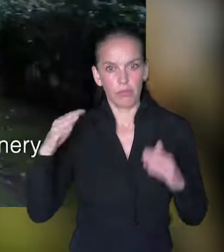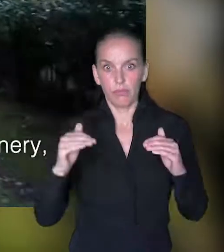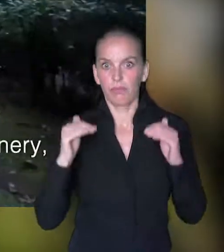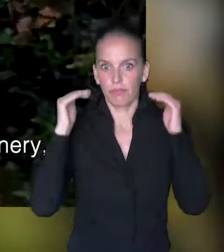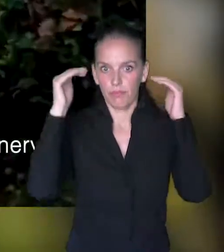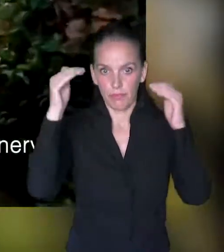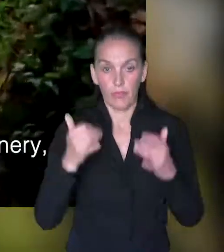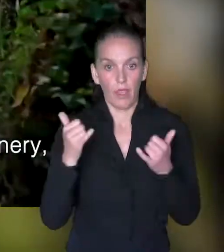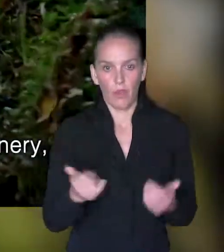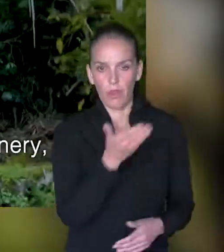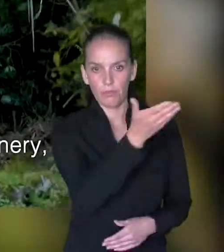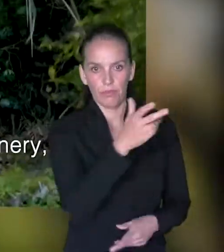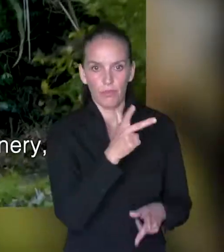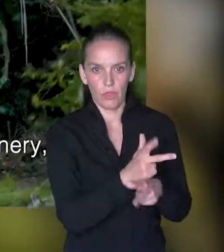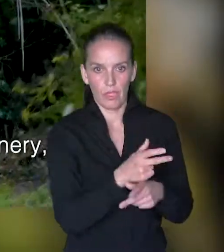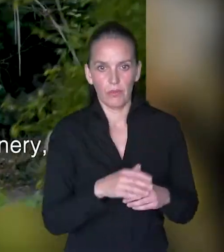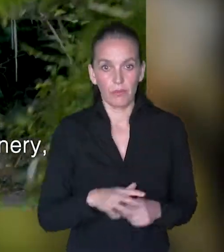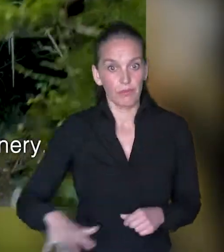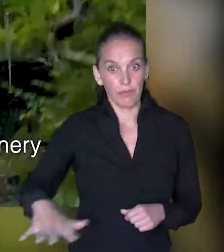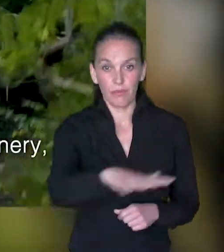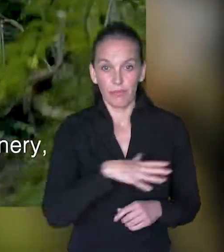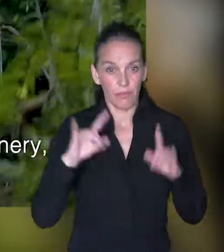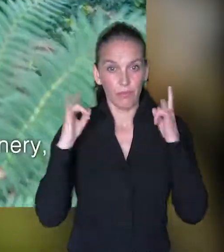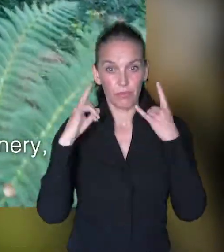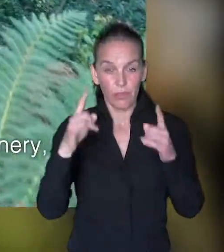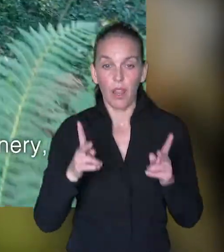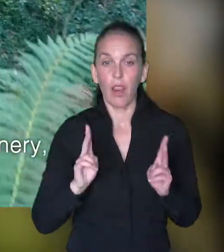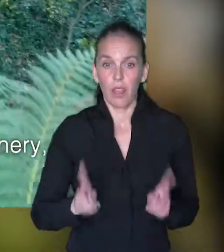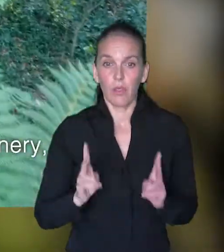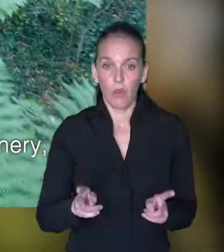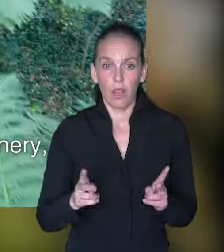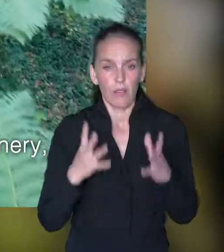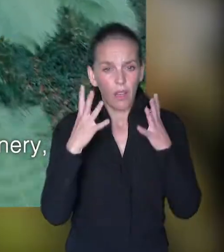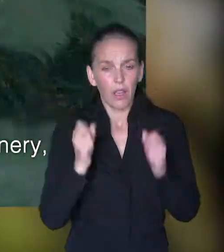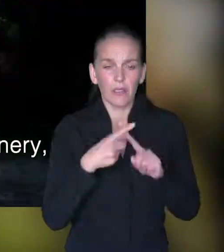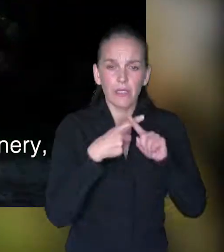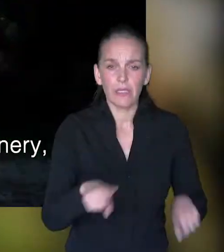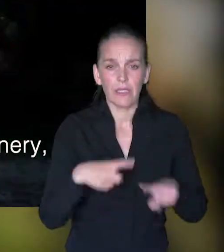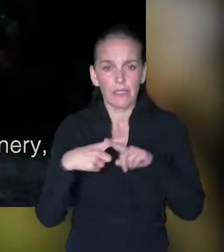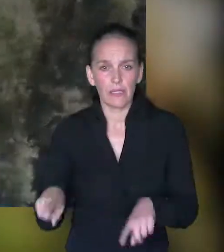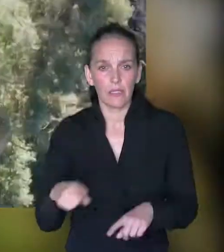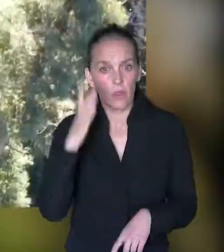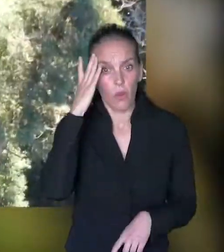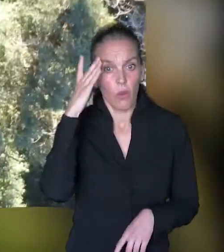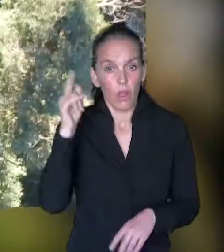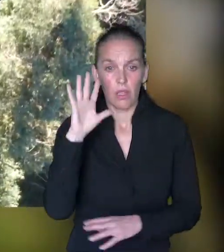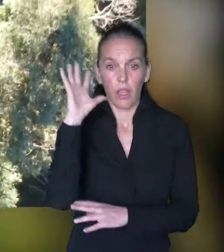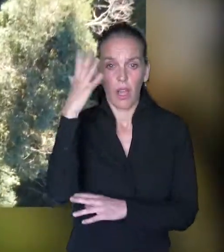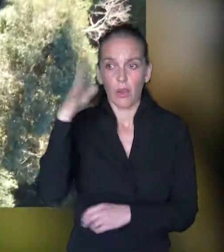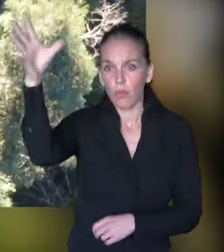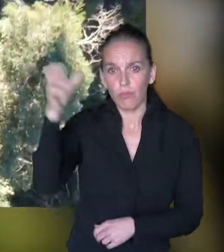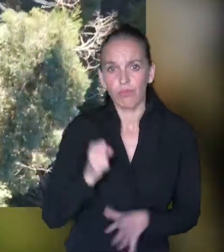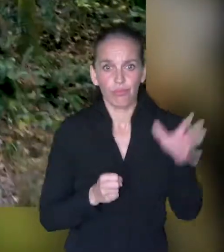The abundance of species of the forests is flabbergasting, with many species of endemic greenery, exotic